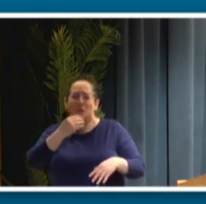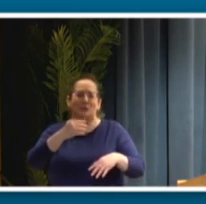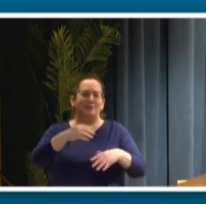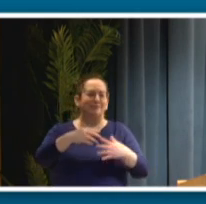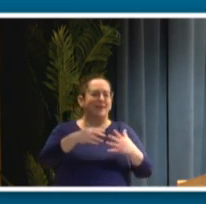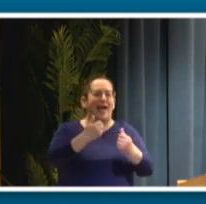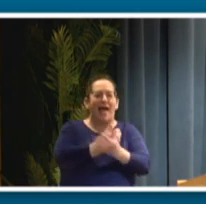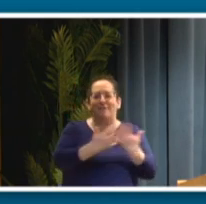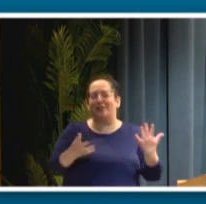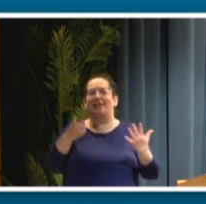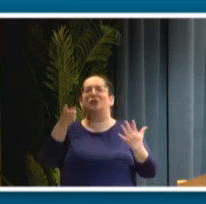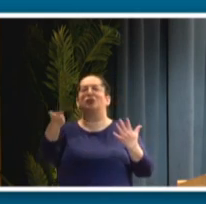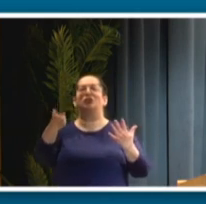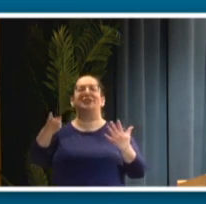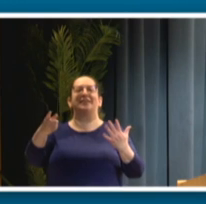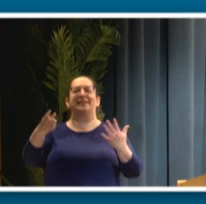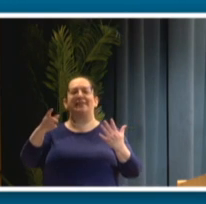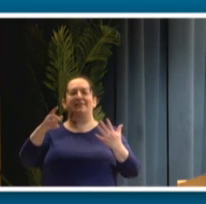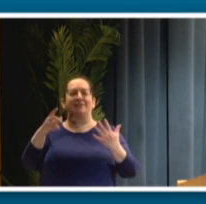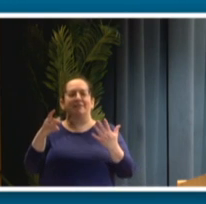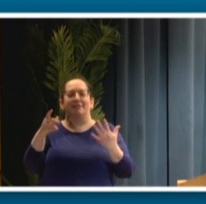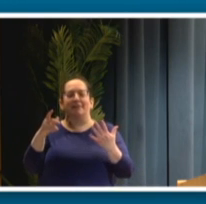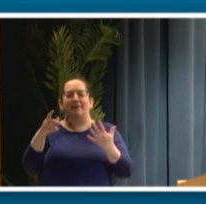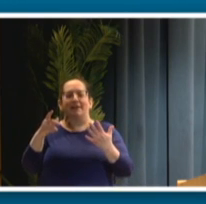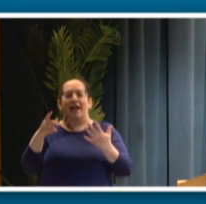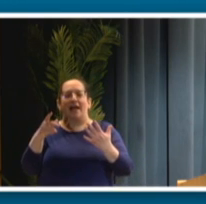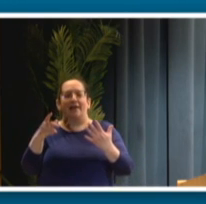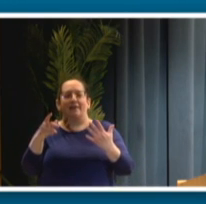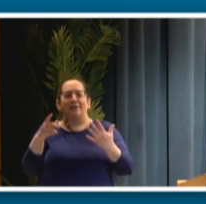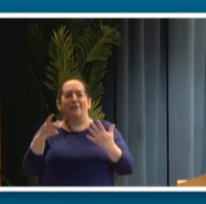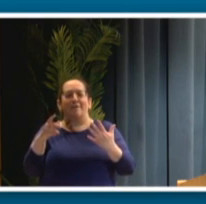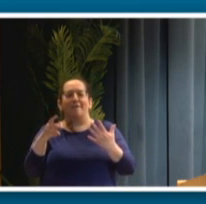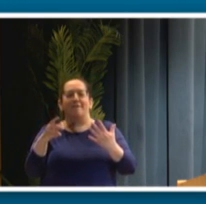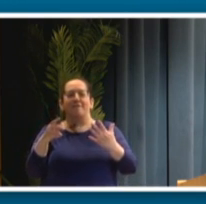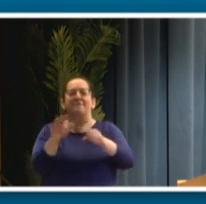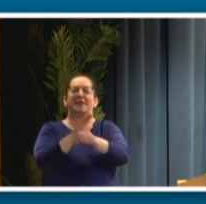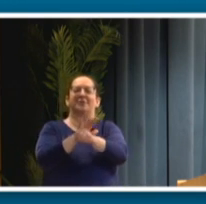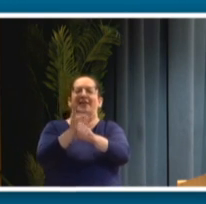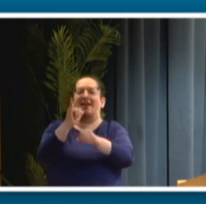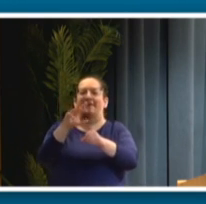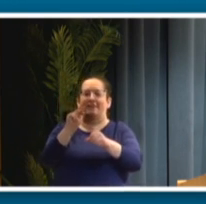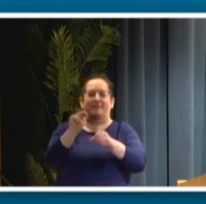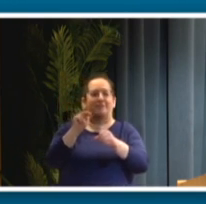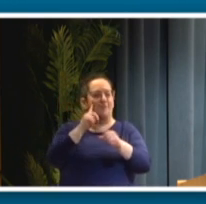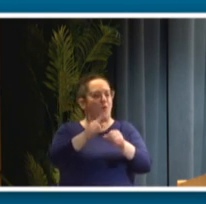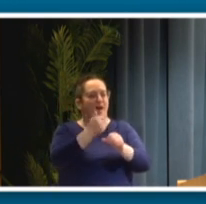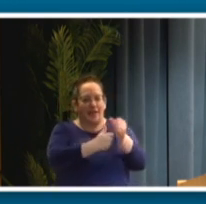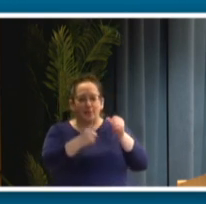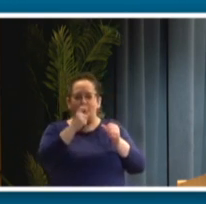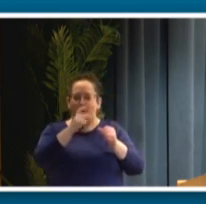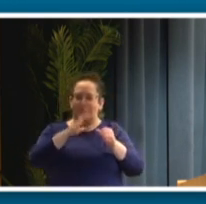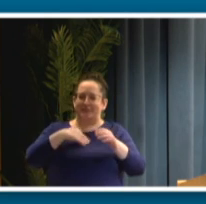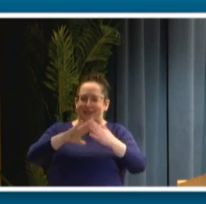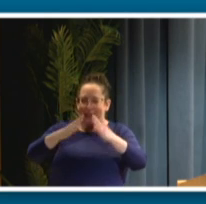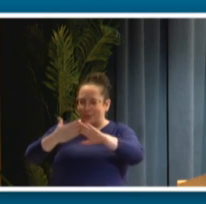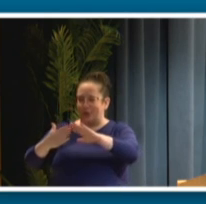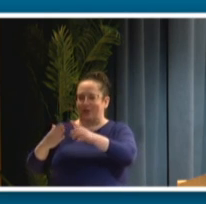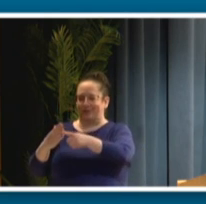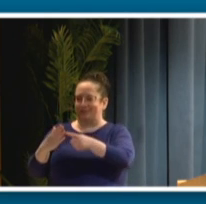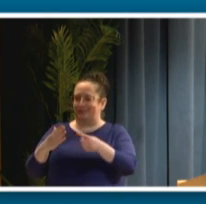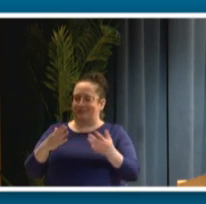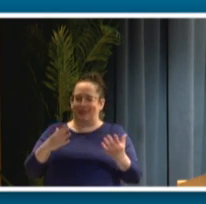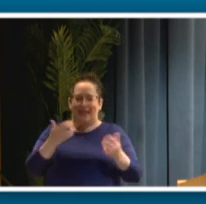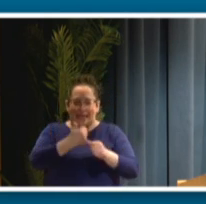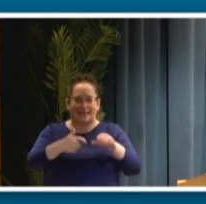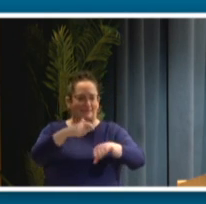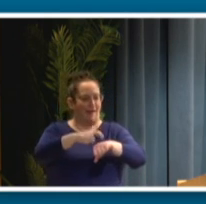the matriarch of the neighborhood, right? And my mom was that person. And I think what she did, though, and my day one, my